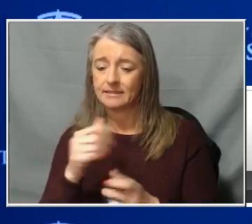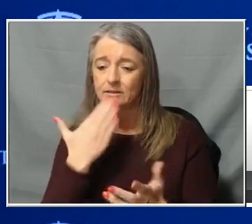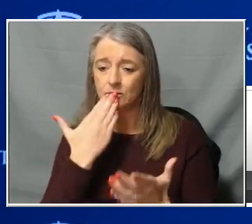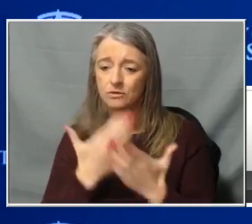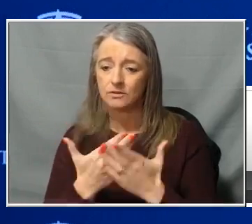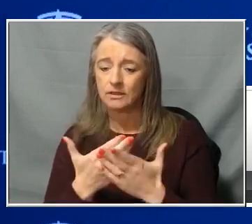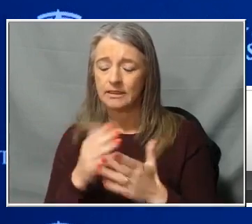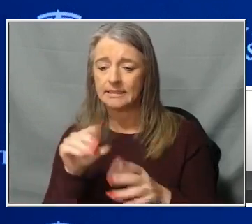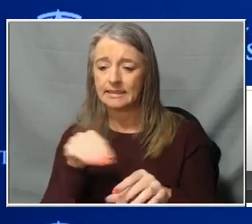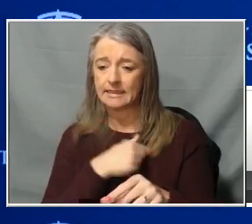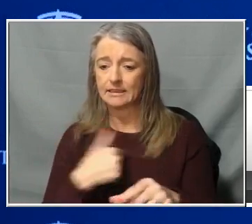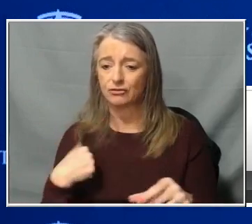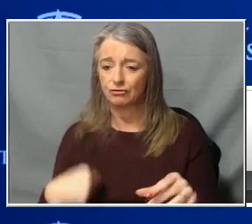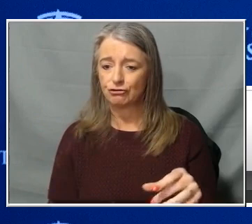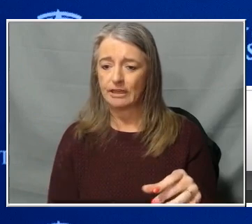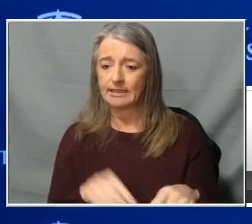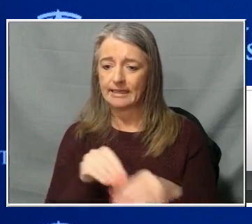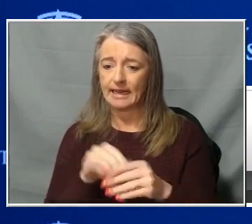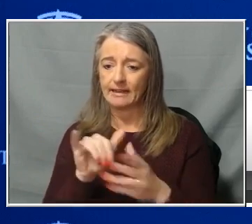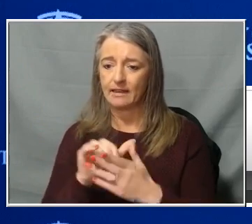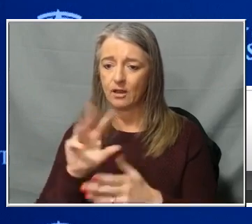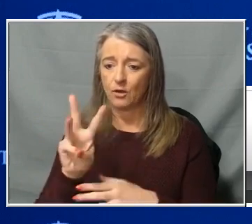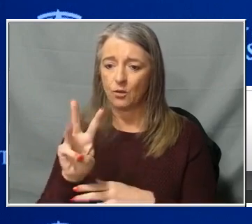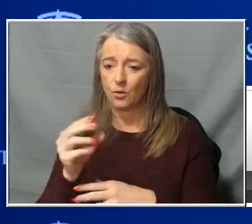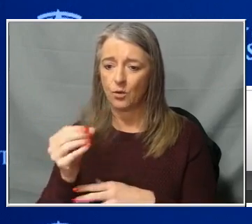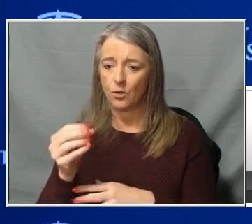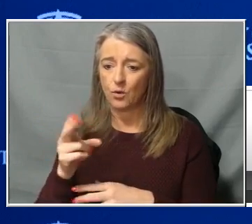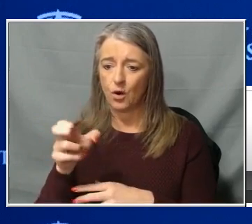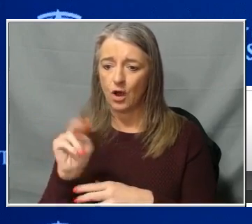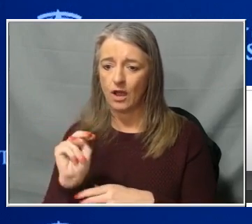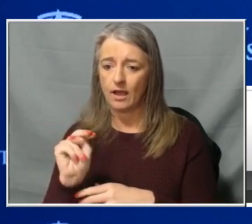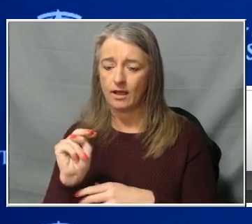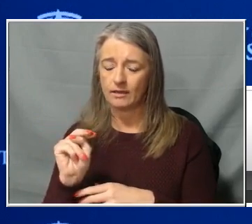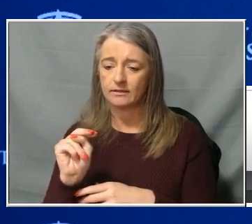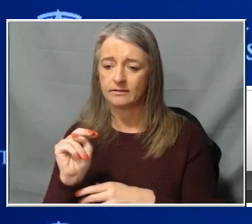in China in that Wuhan market.